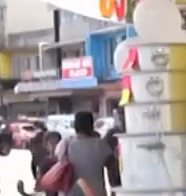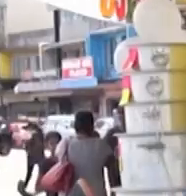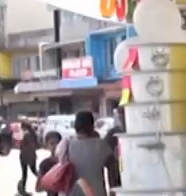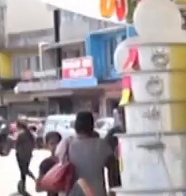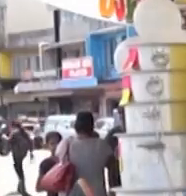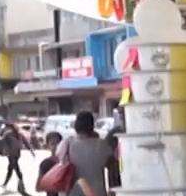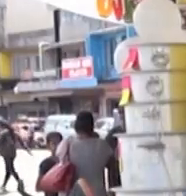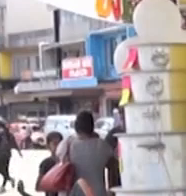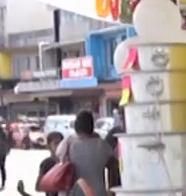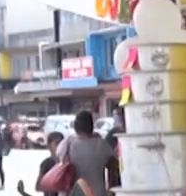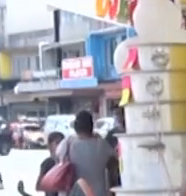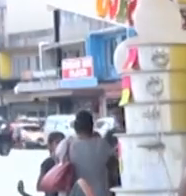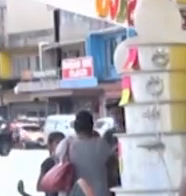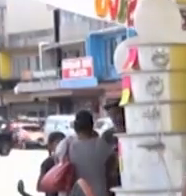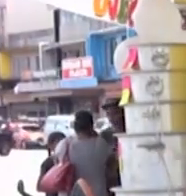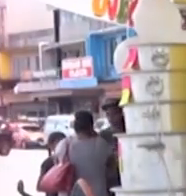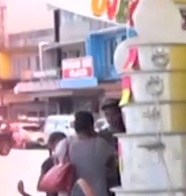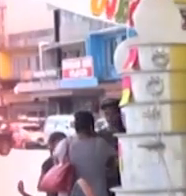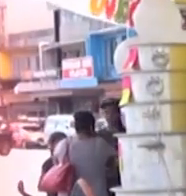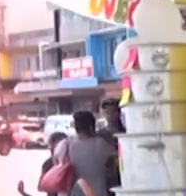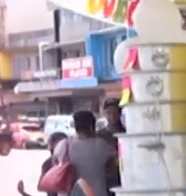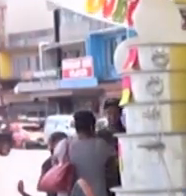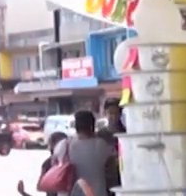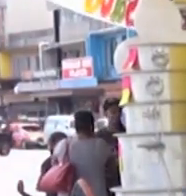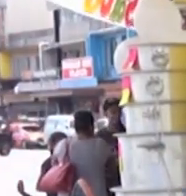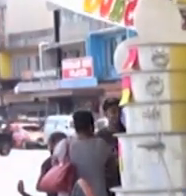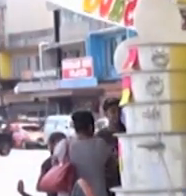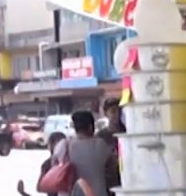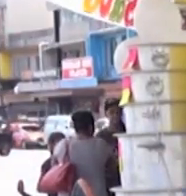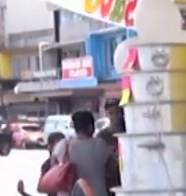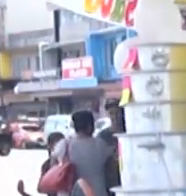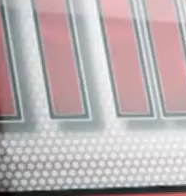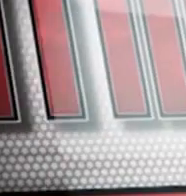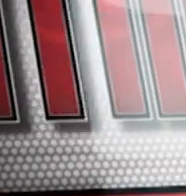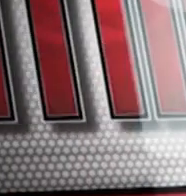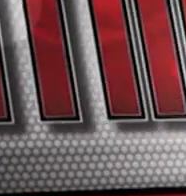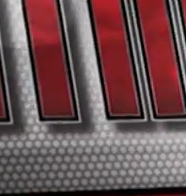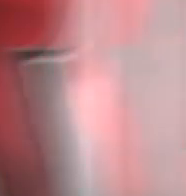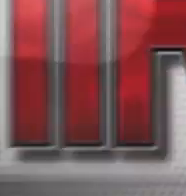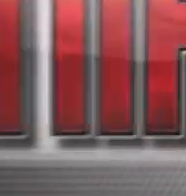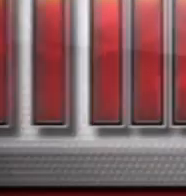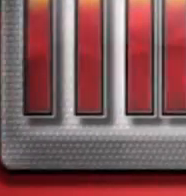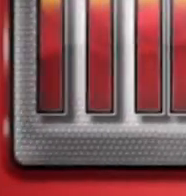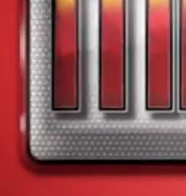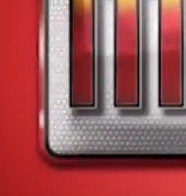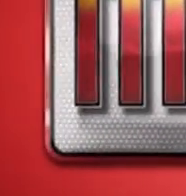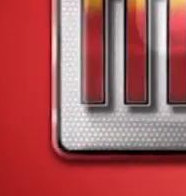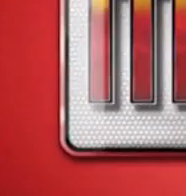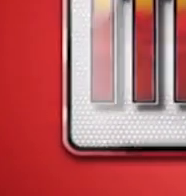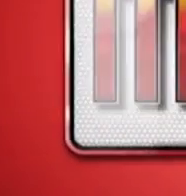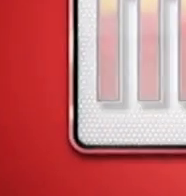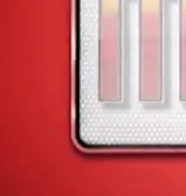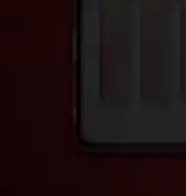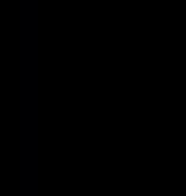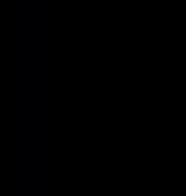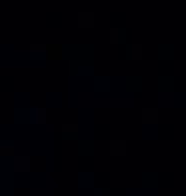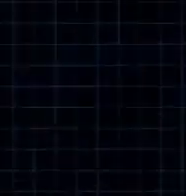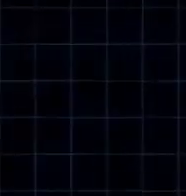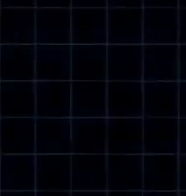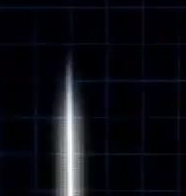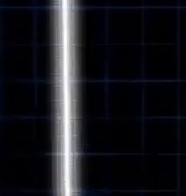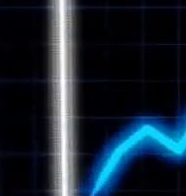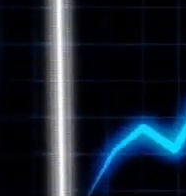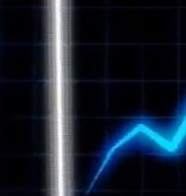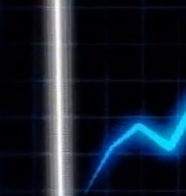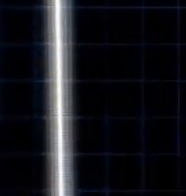My name is Neha and I'm from Karavi, and Mirchi FM, it's hot. Mirchi FM, it's hot.